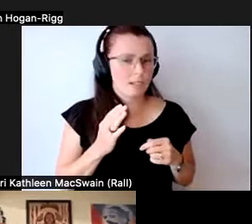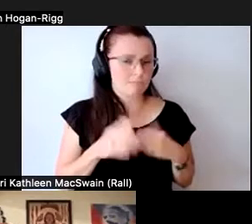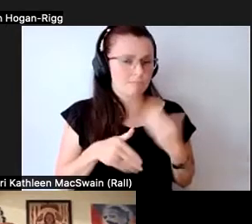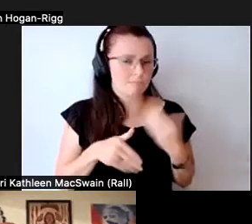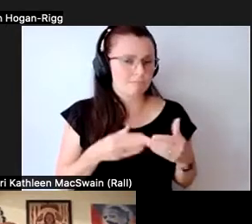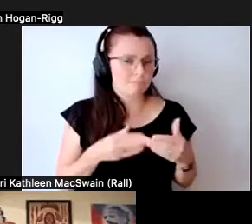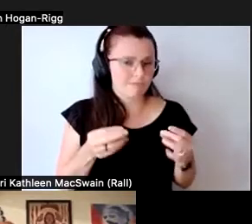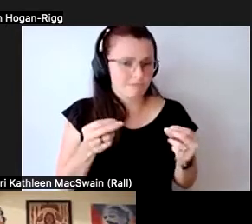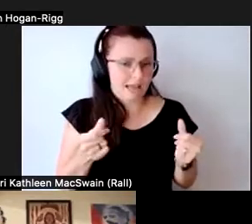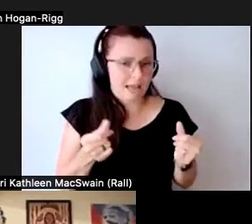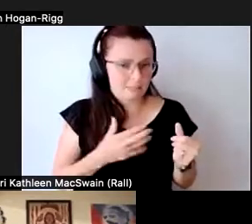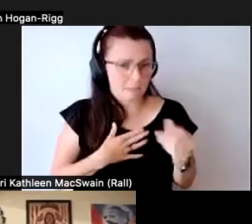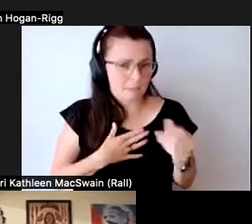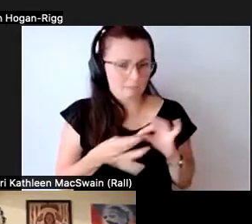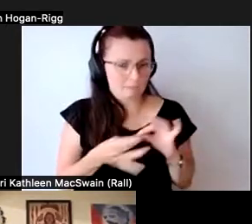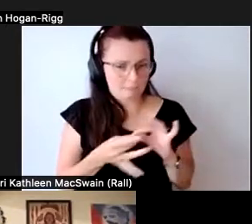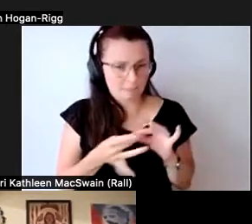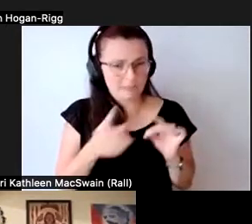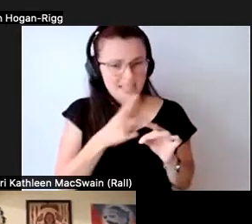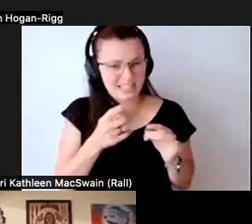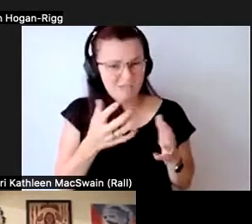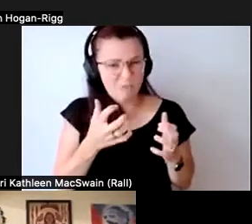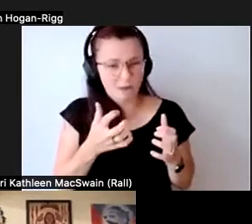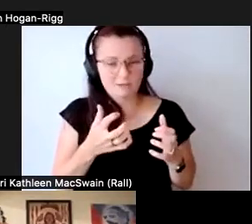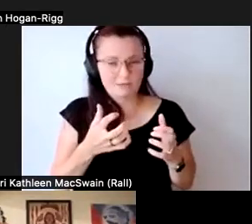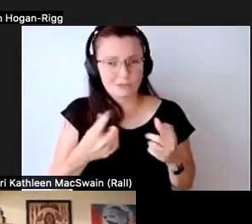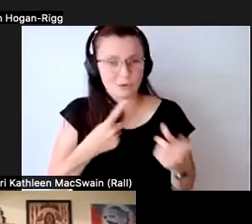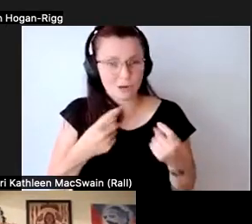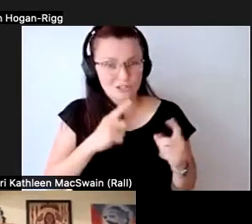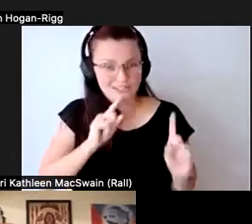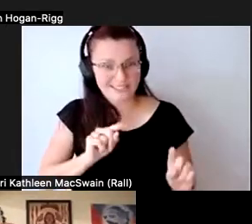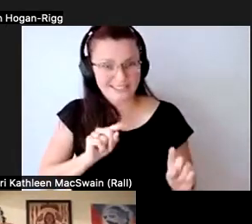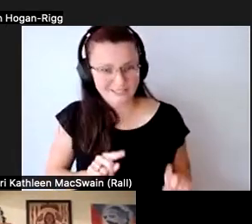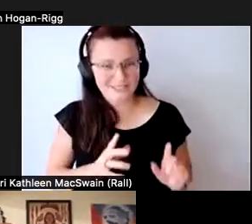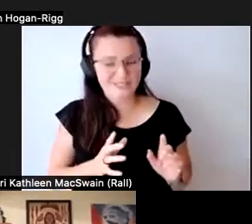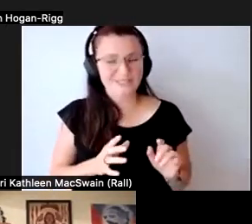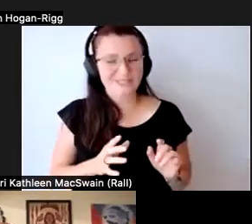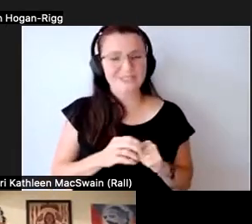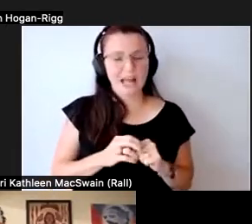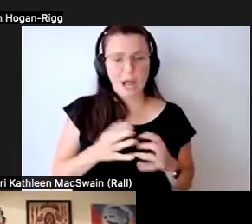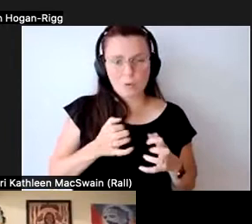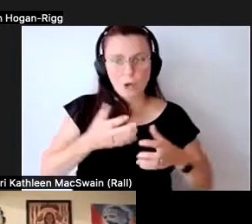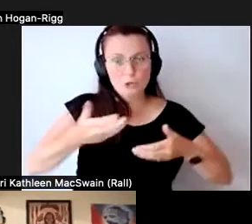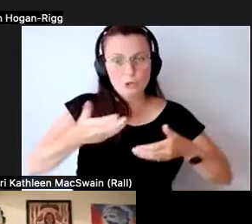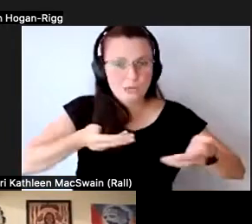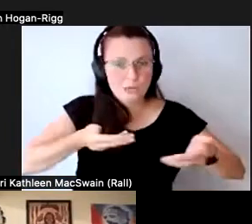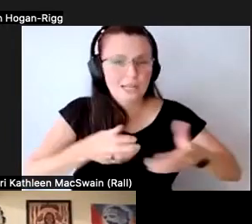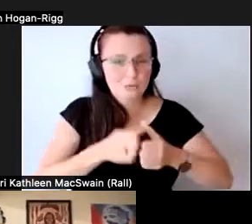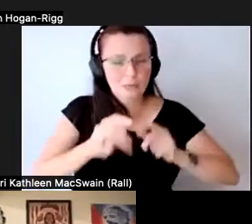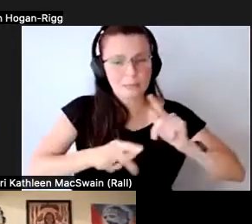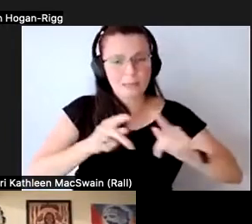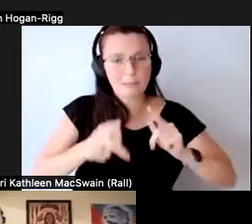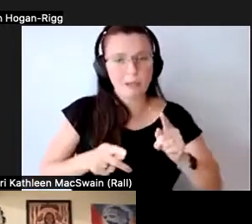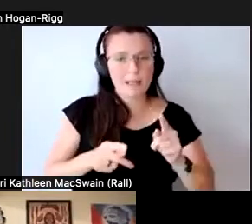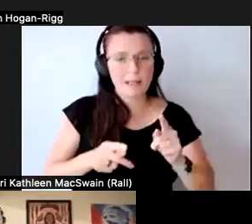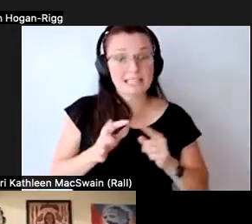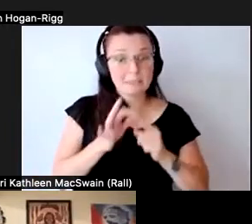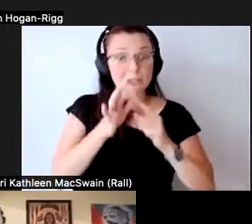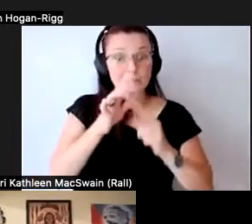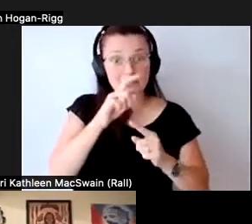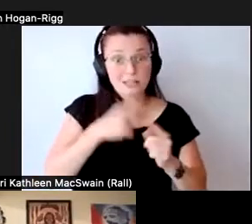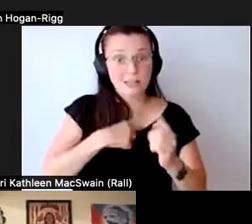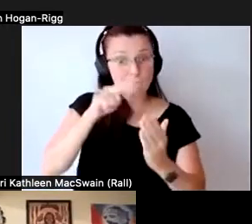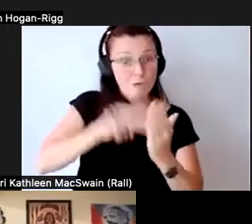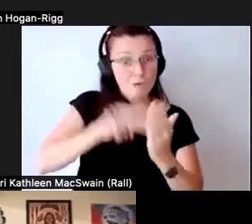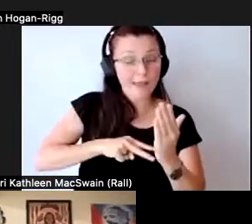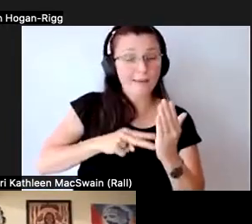engage with folks here, especially after reading some of the questions listed and things that that we've